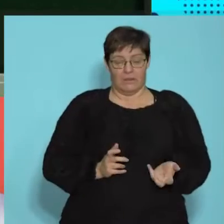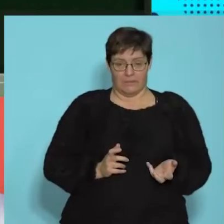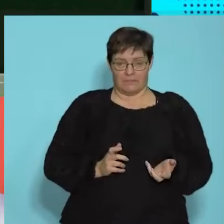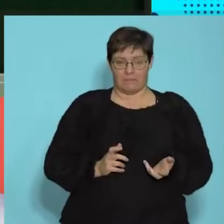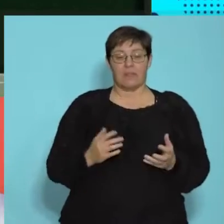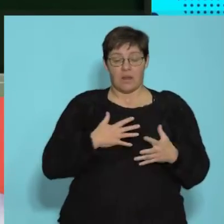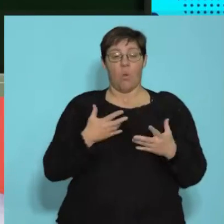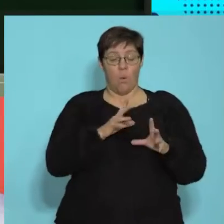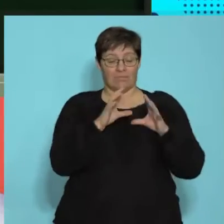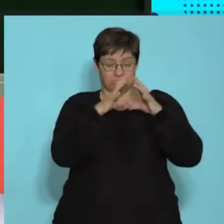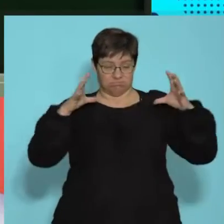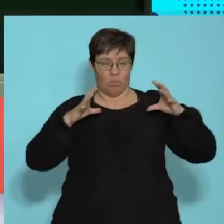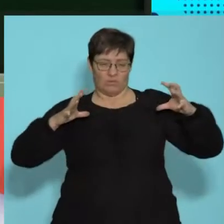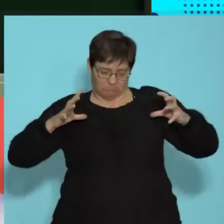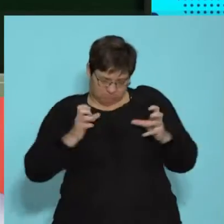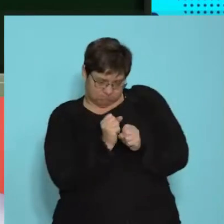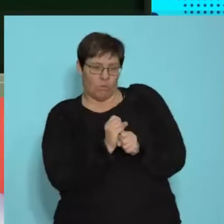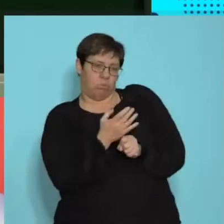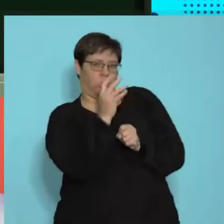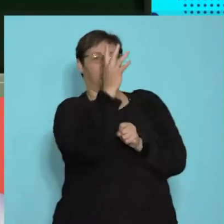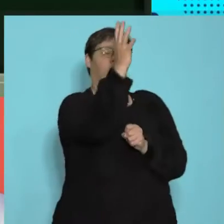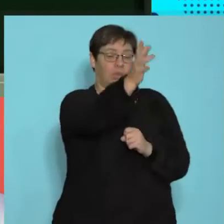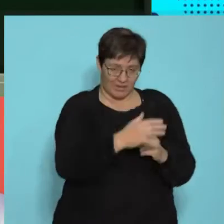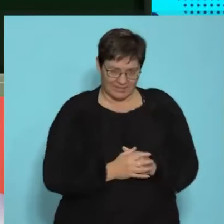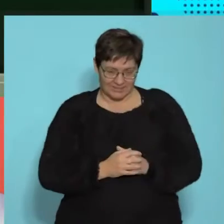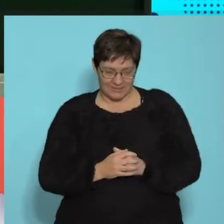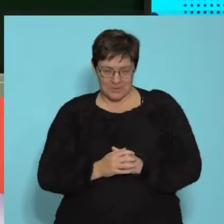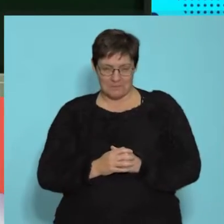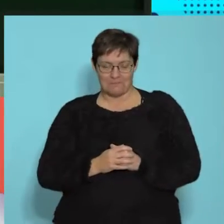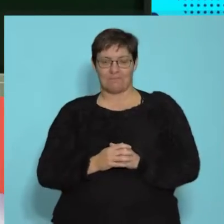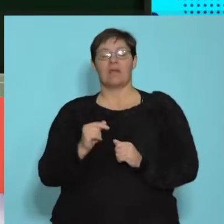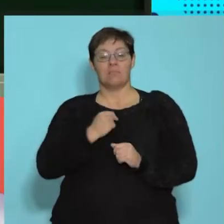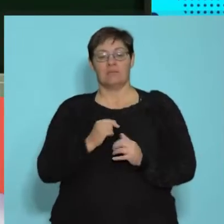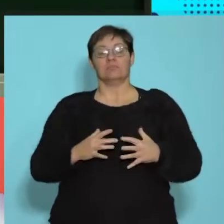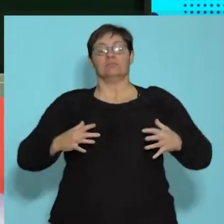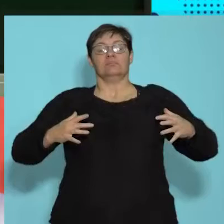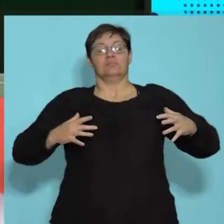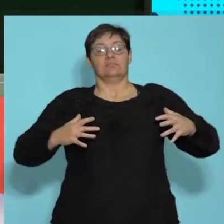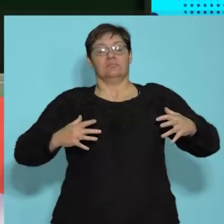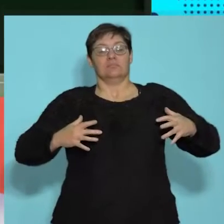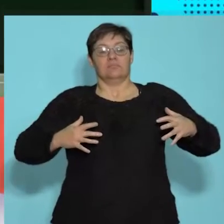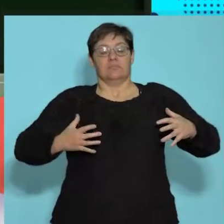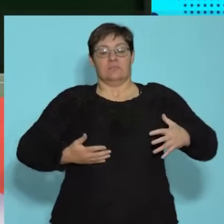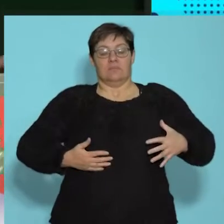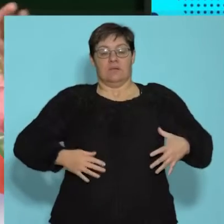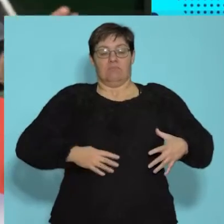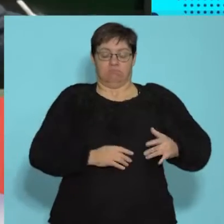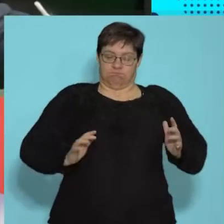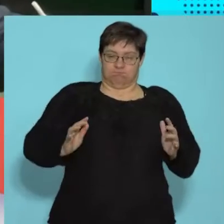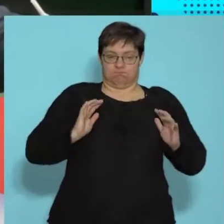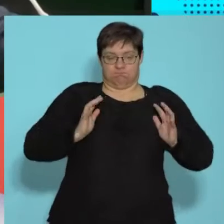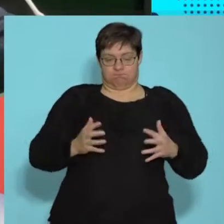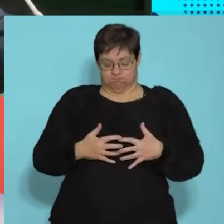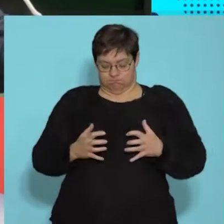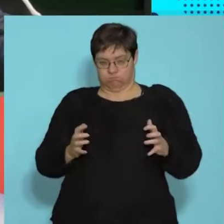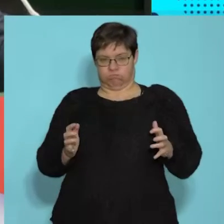it. It's exactly what happens here. So now my diaphragm, breathe in, my diaphragm's out, my rib